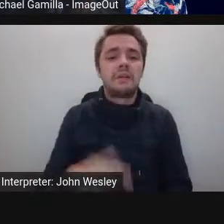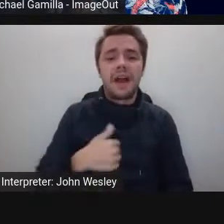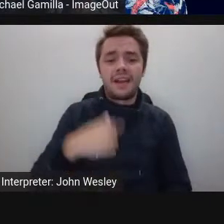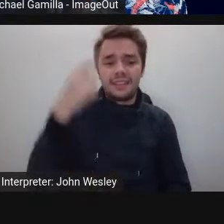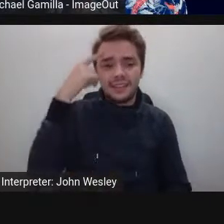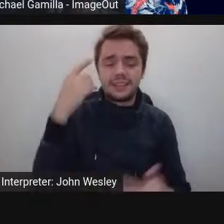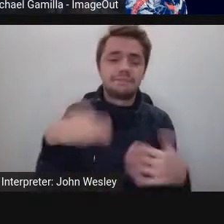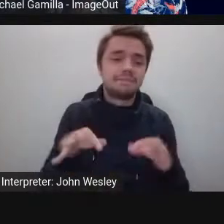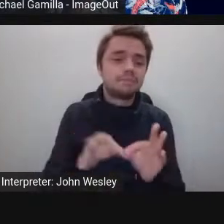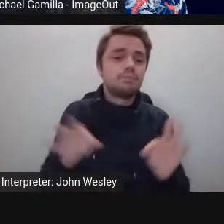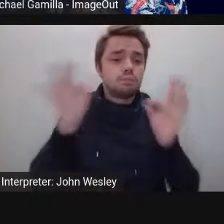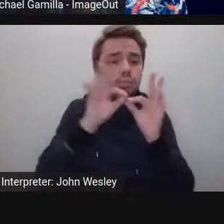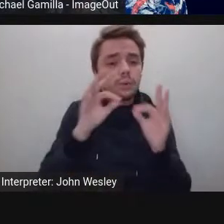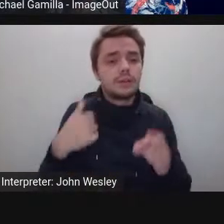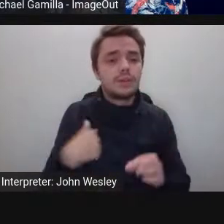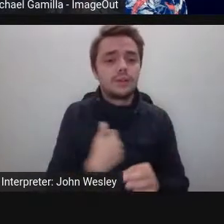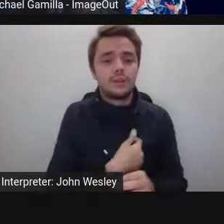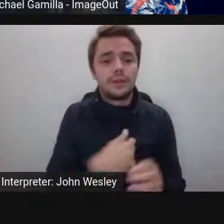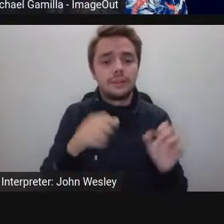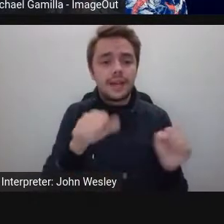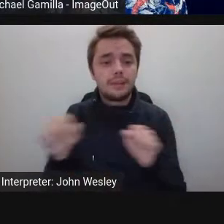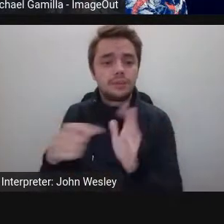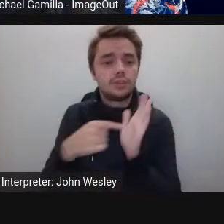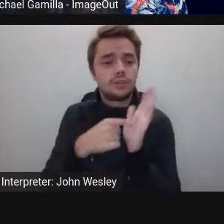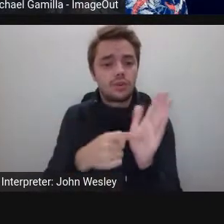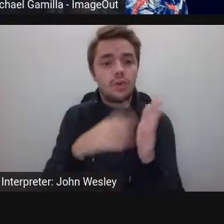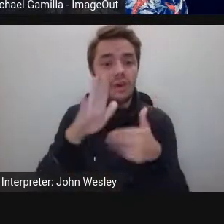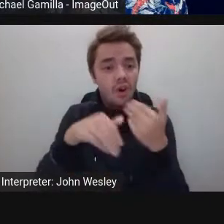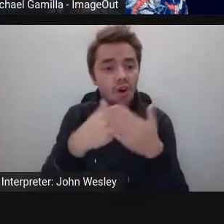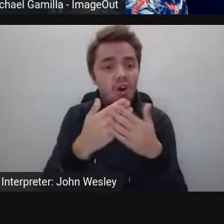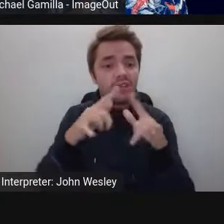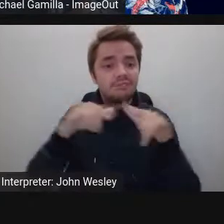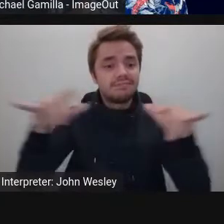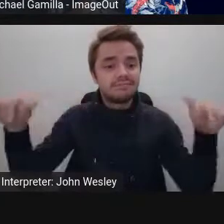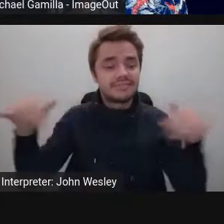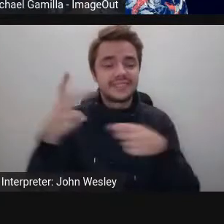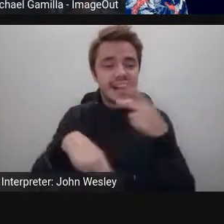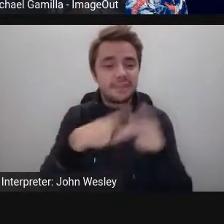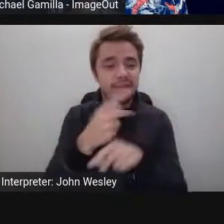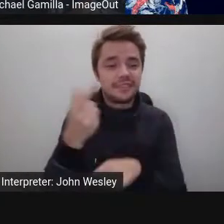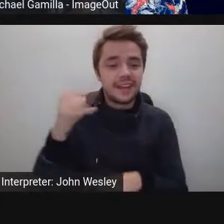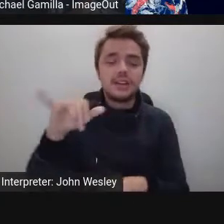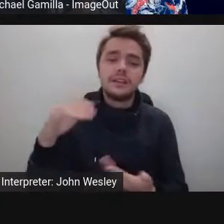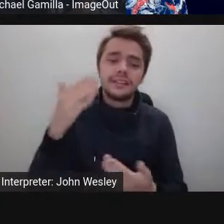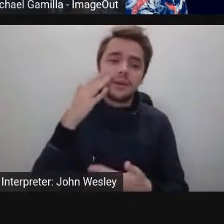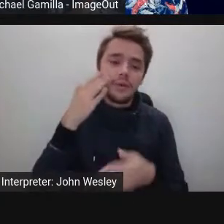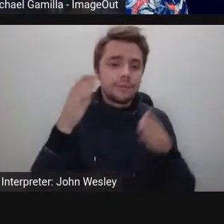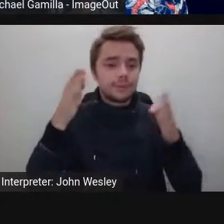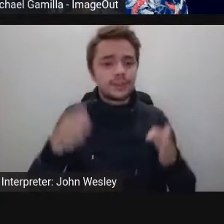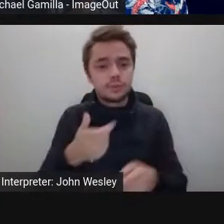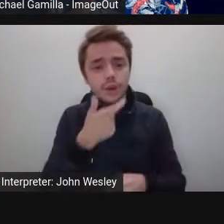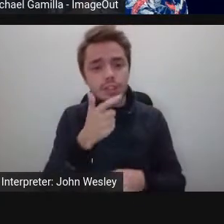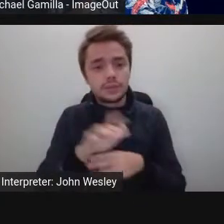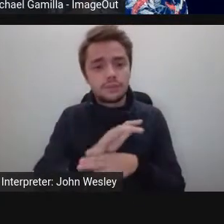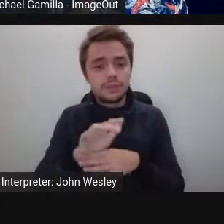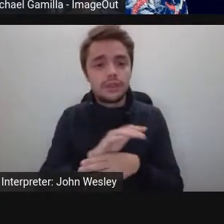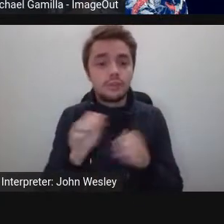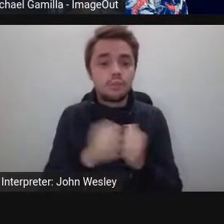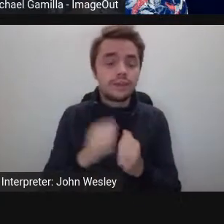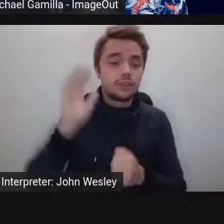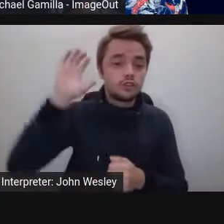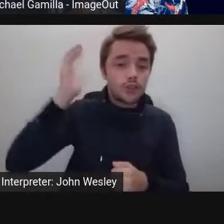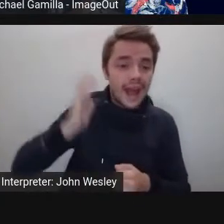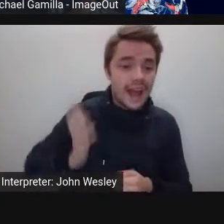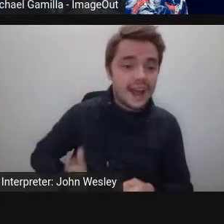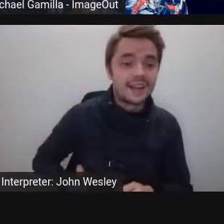we need to be able to represent all types, so that we can, you know, because, you know, if someone sees a movie with drag queens, or